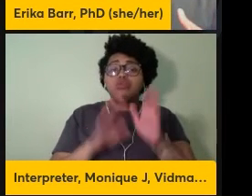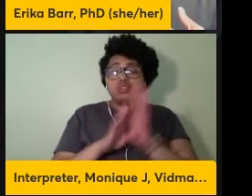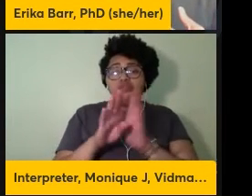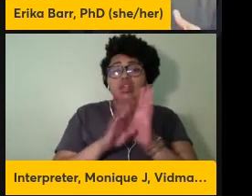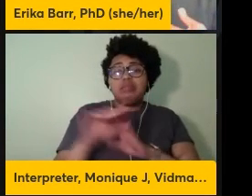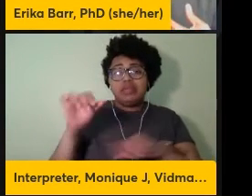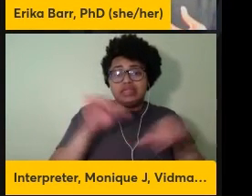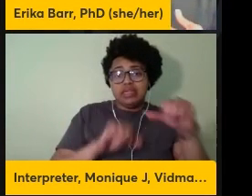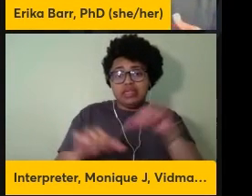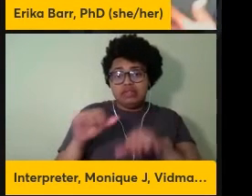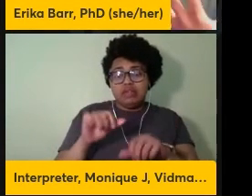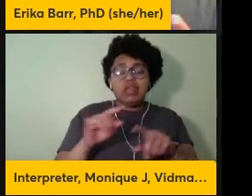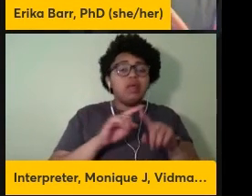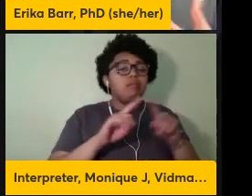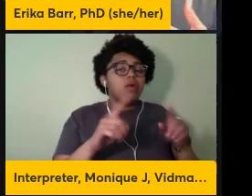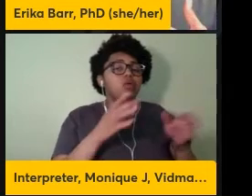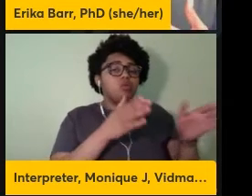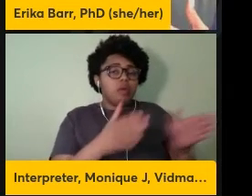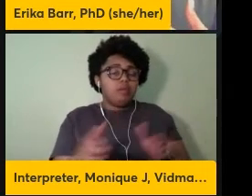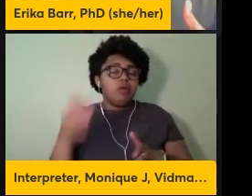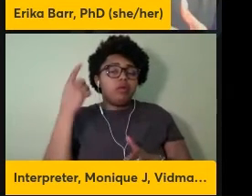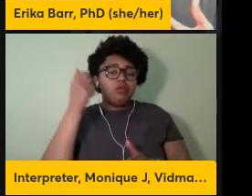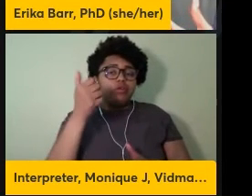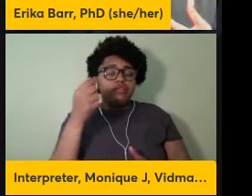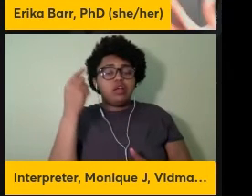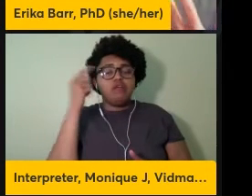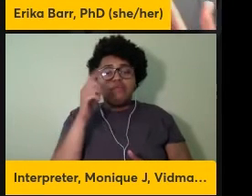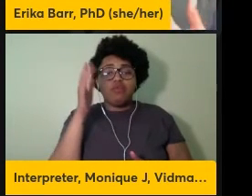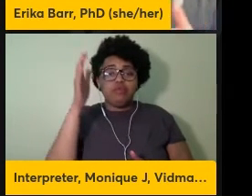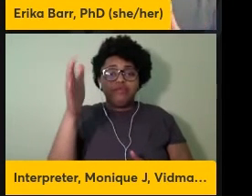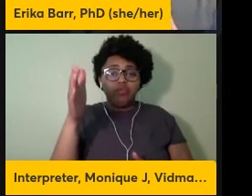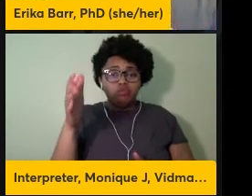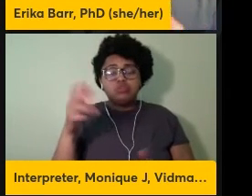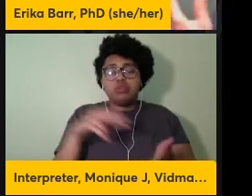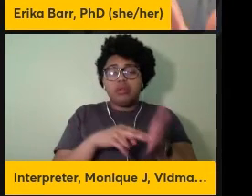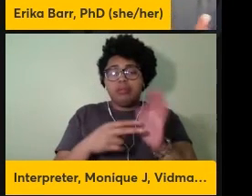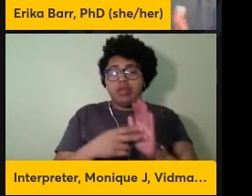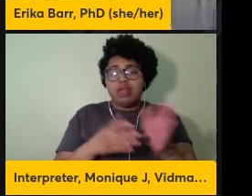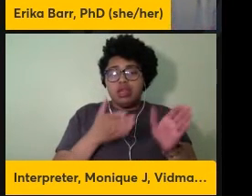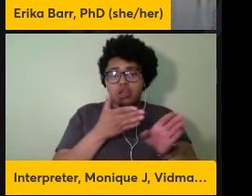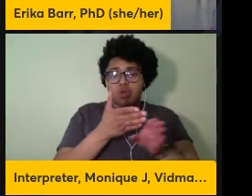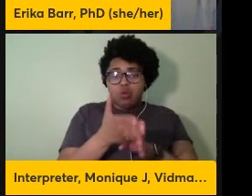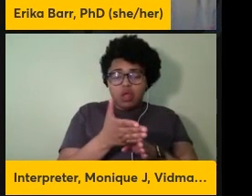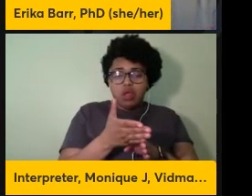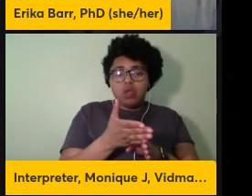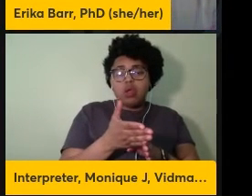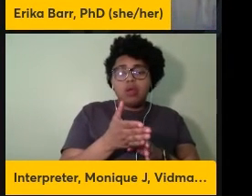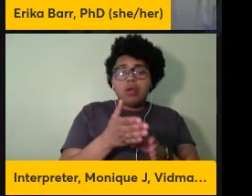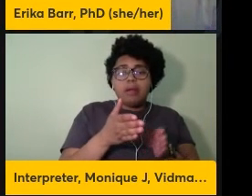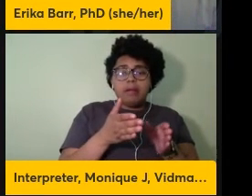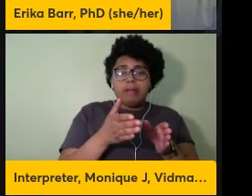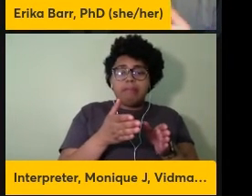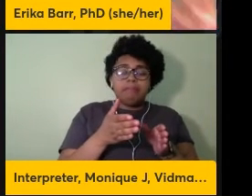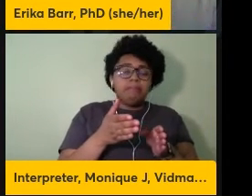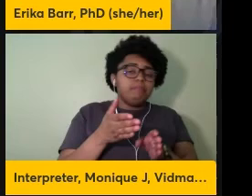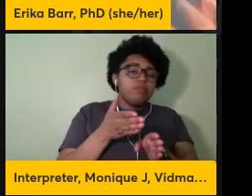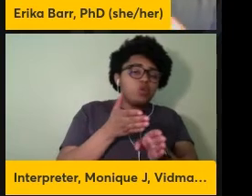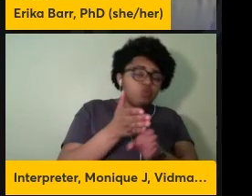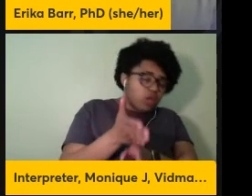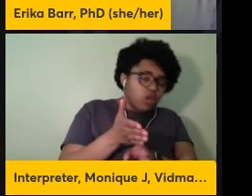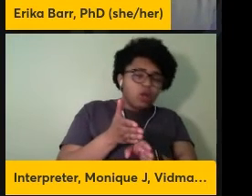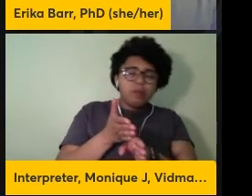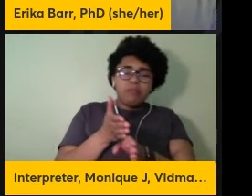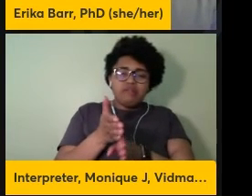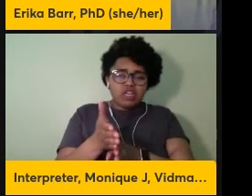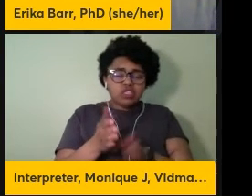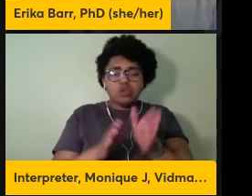also preparing yourself for the future in terms of career, professional, and personal development. So at the NIH, we